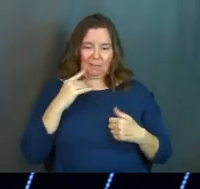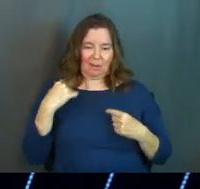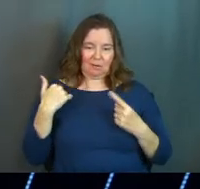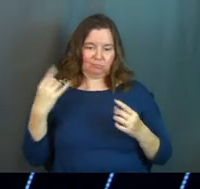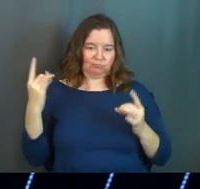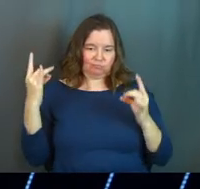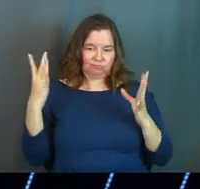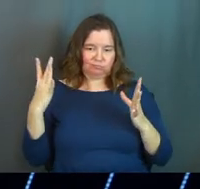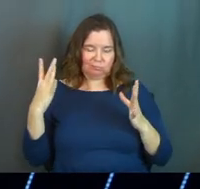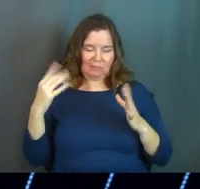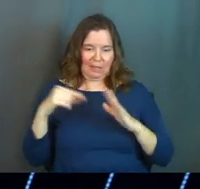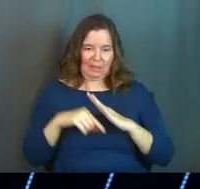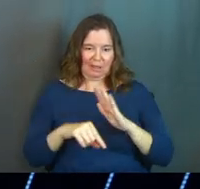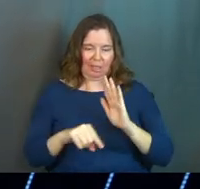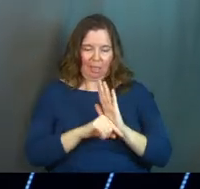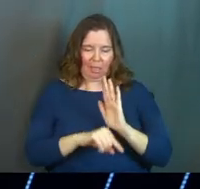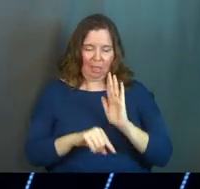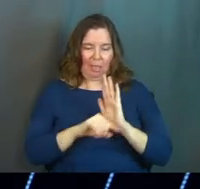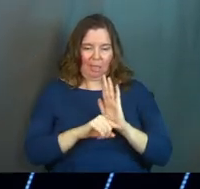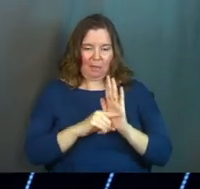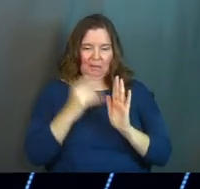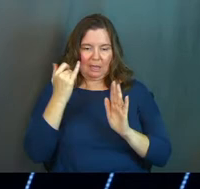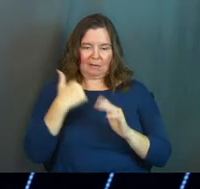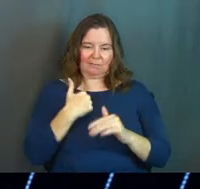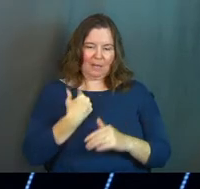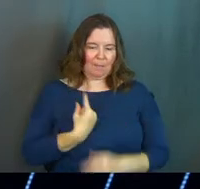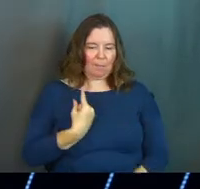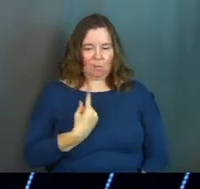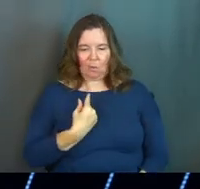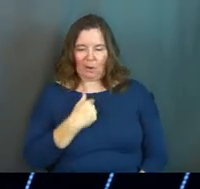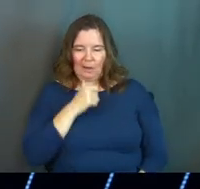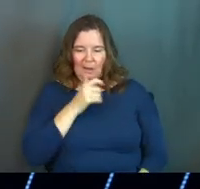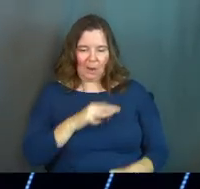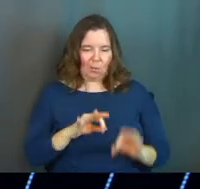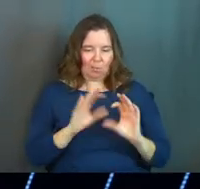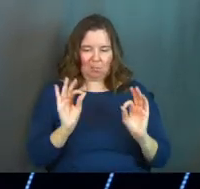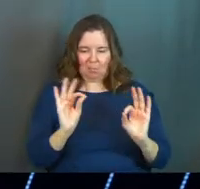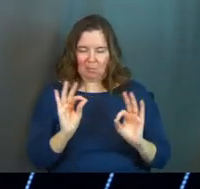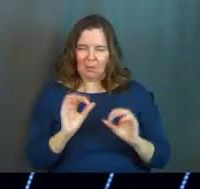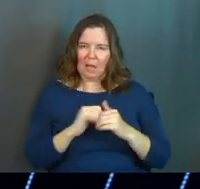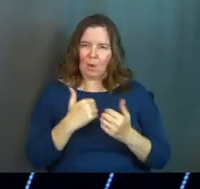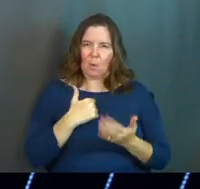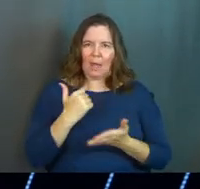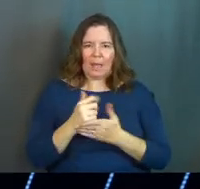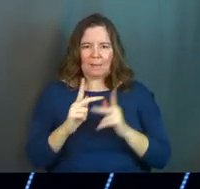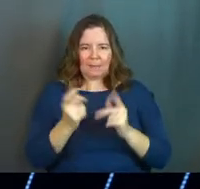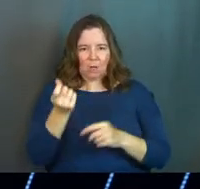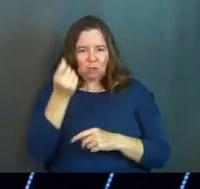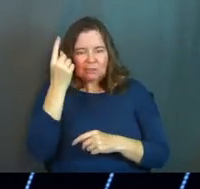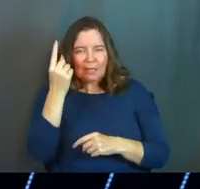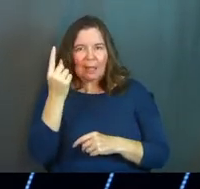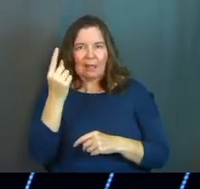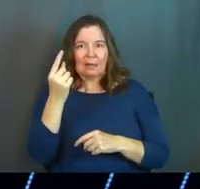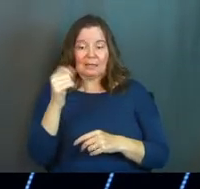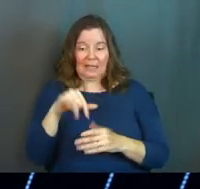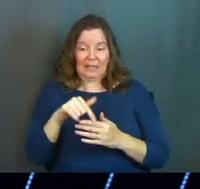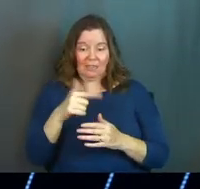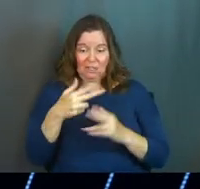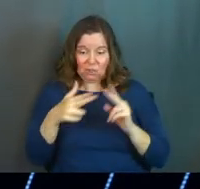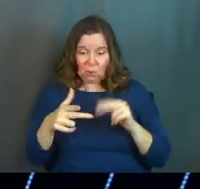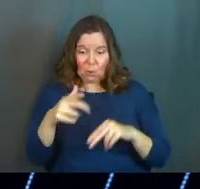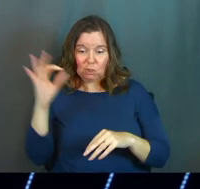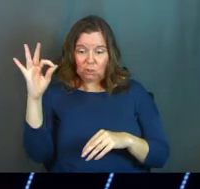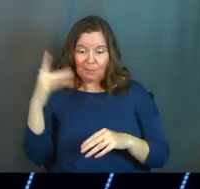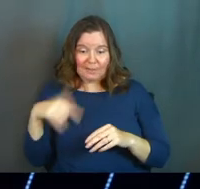experiences have kind of driven in this idea of you're all alone and you're not worth very much. How do I help people understand in this